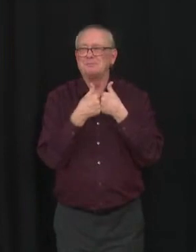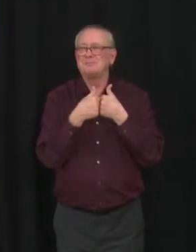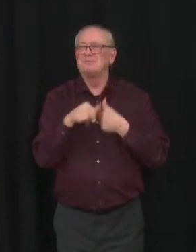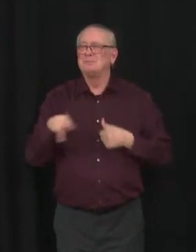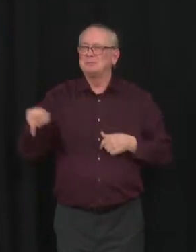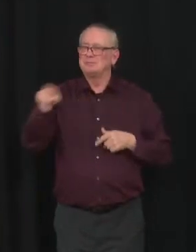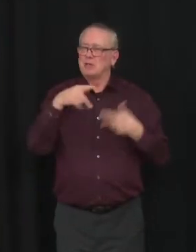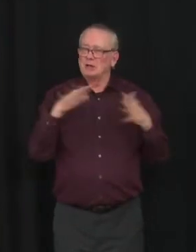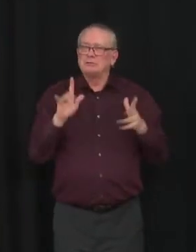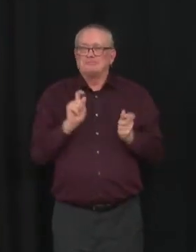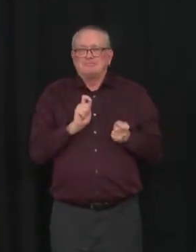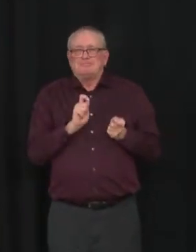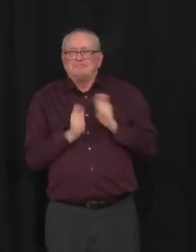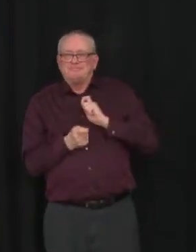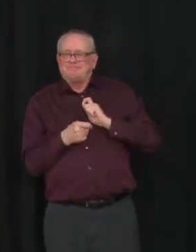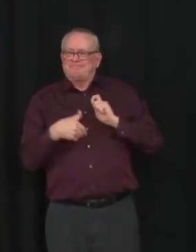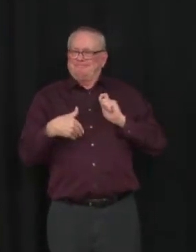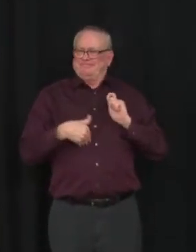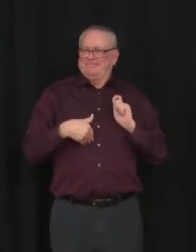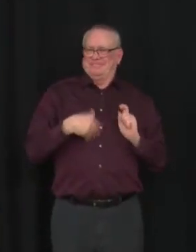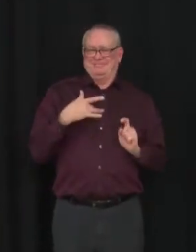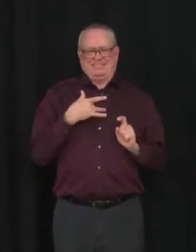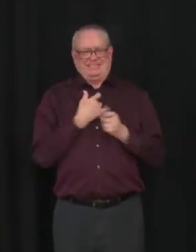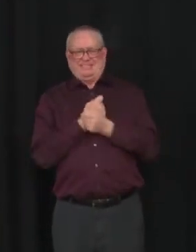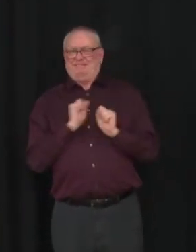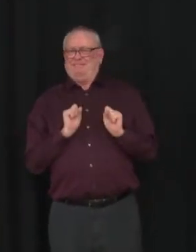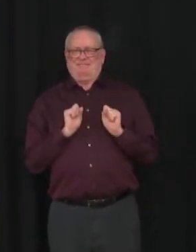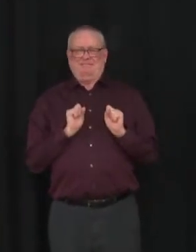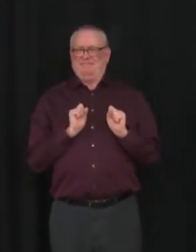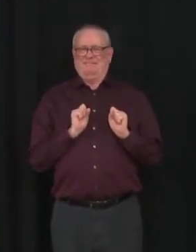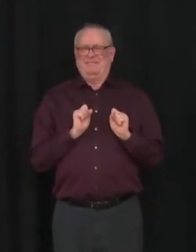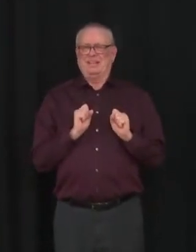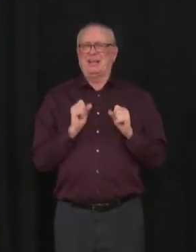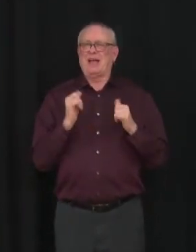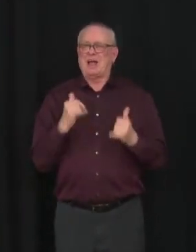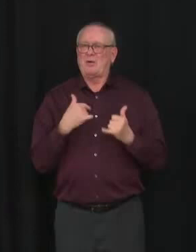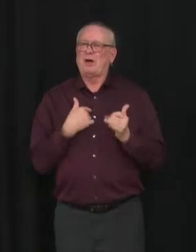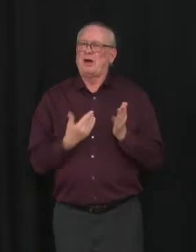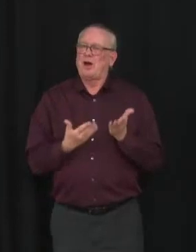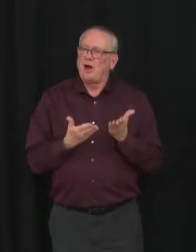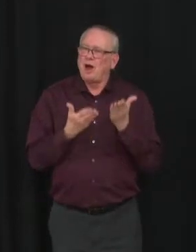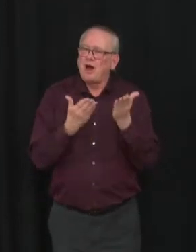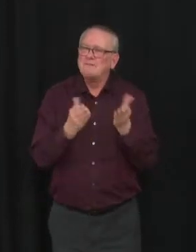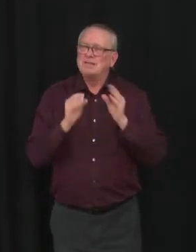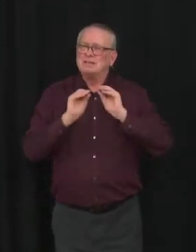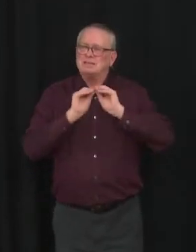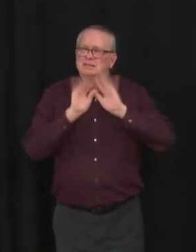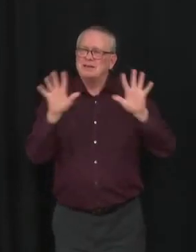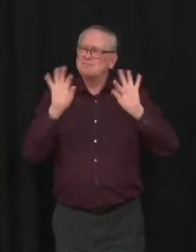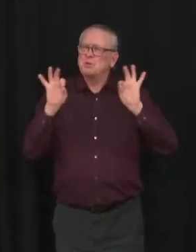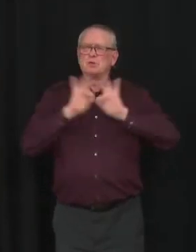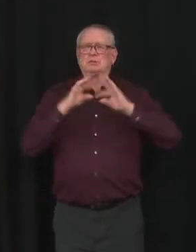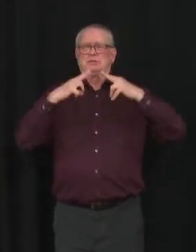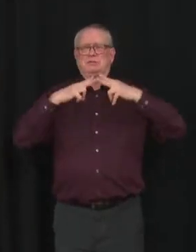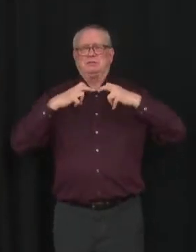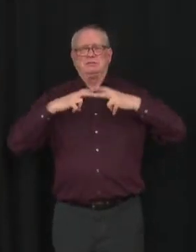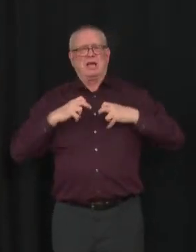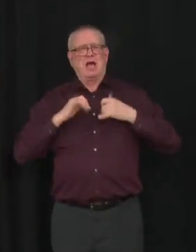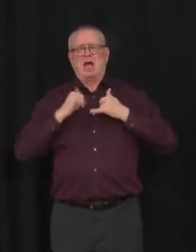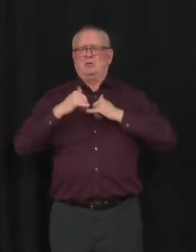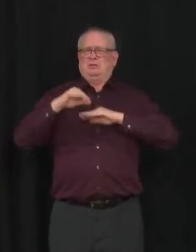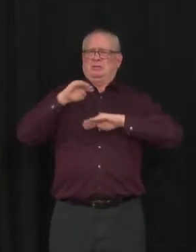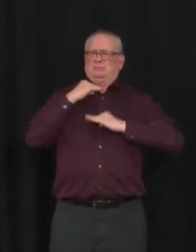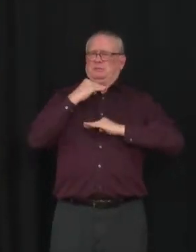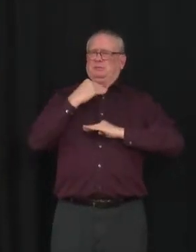behavior intuitively. We're giving folks some clear parameters here about what they need to do to help us to mitigate